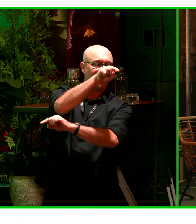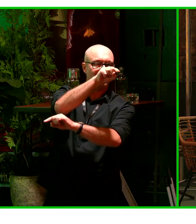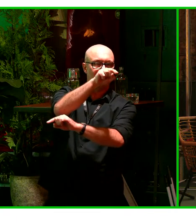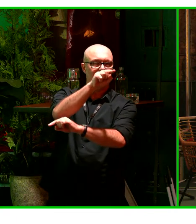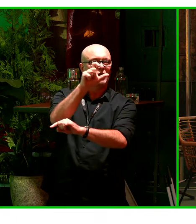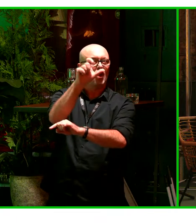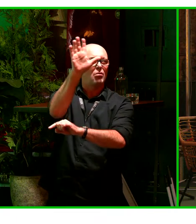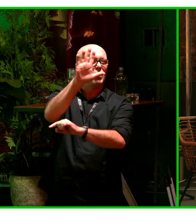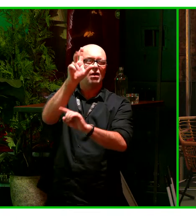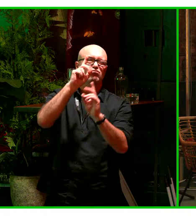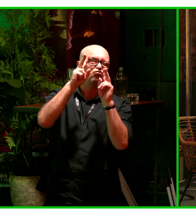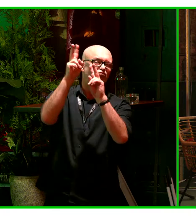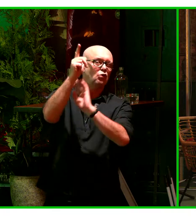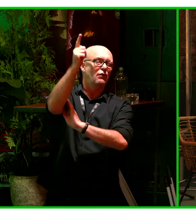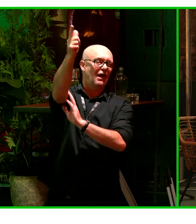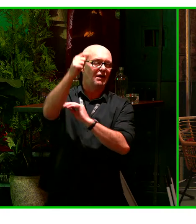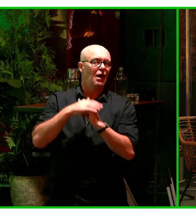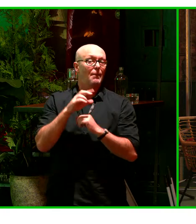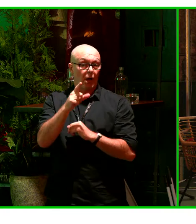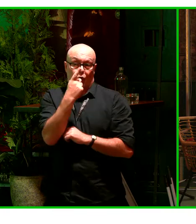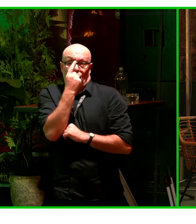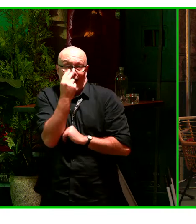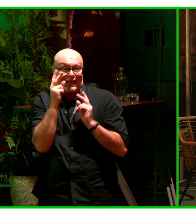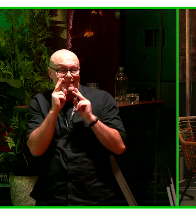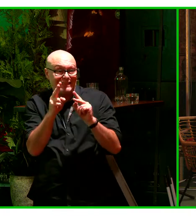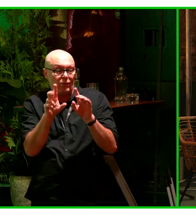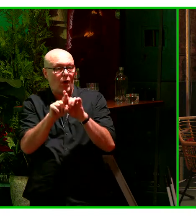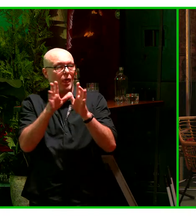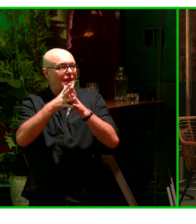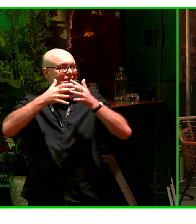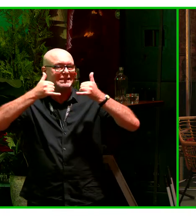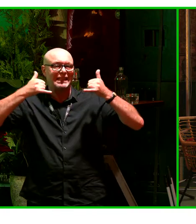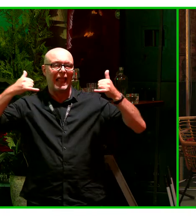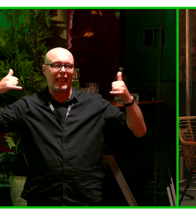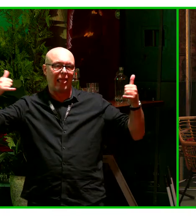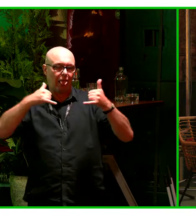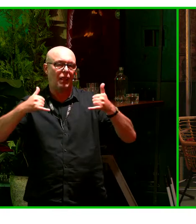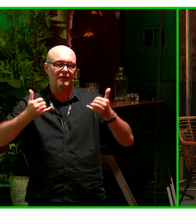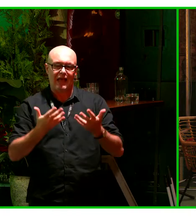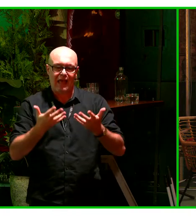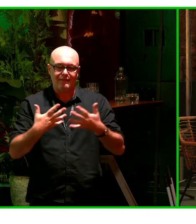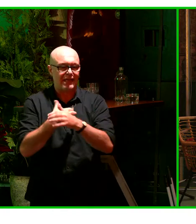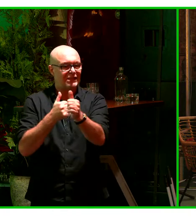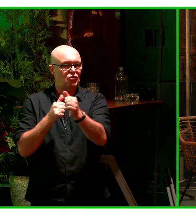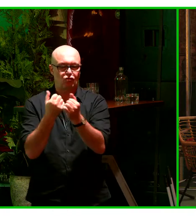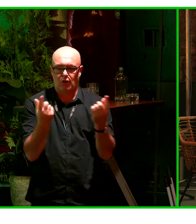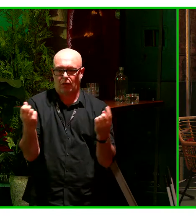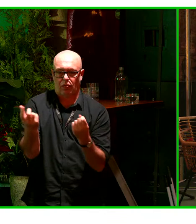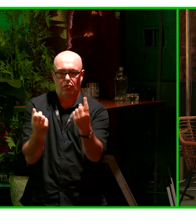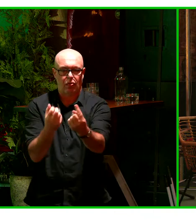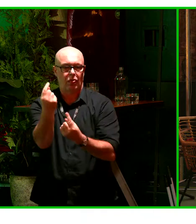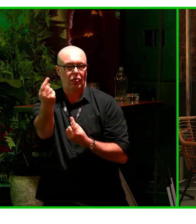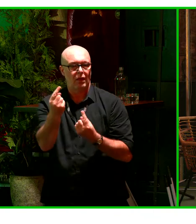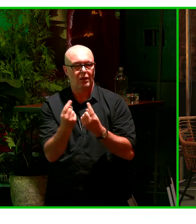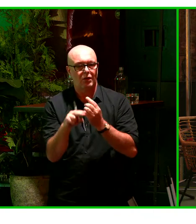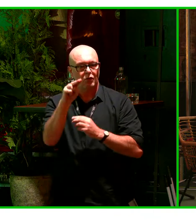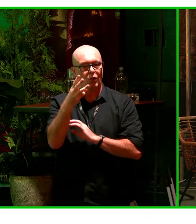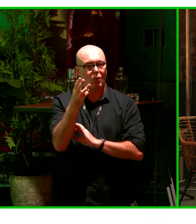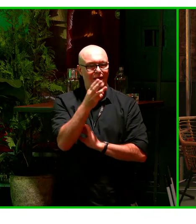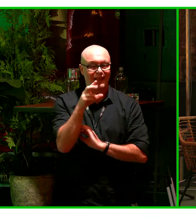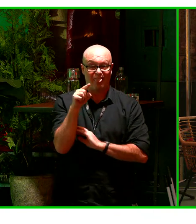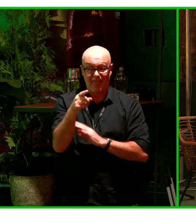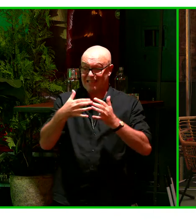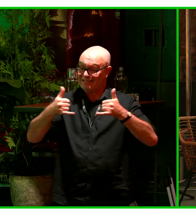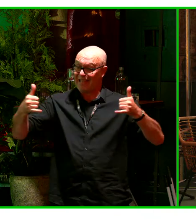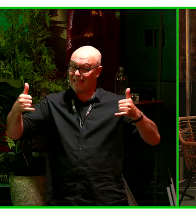Cumbria, but I think what you do certainly see is the scale of heavy industry that we have located in the Northwest. That scale is the